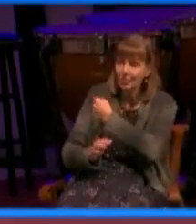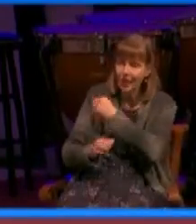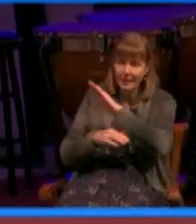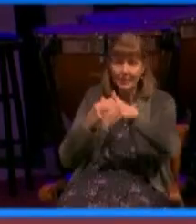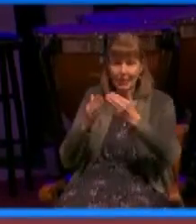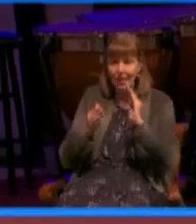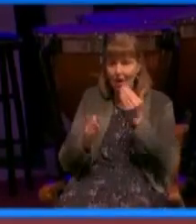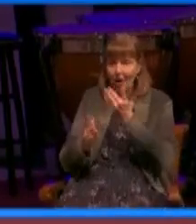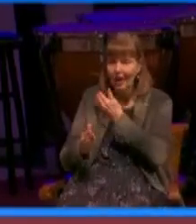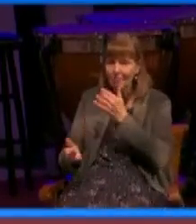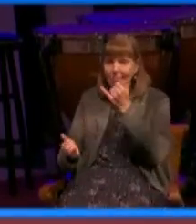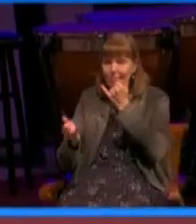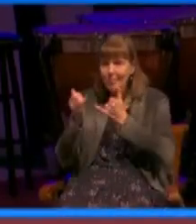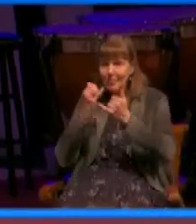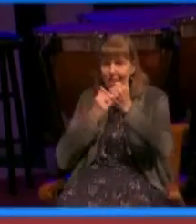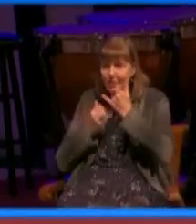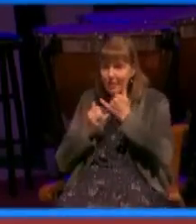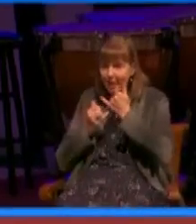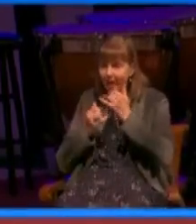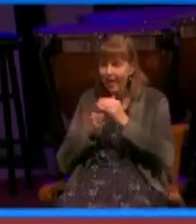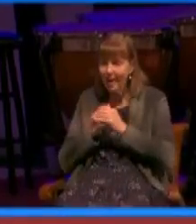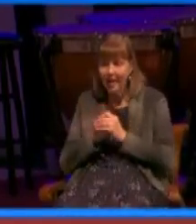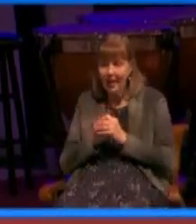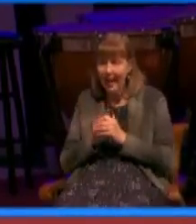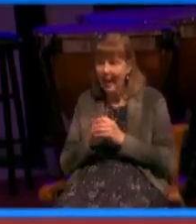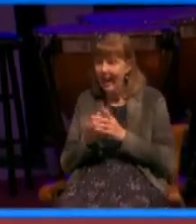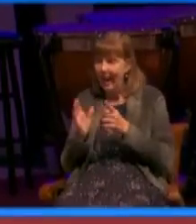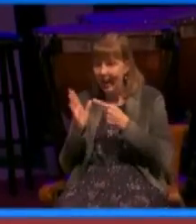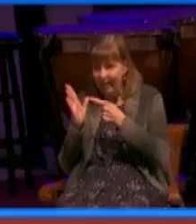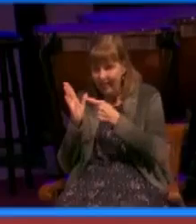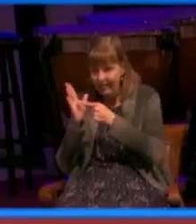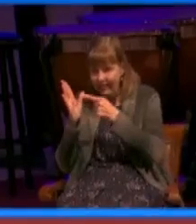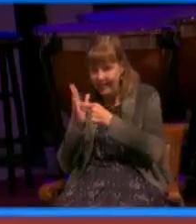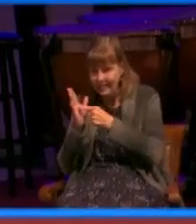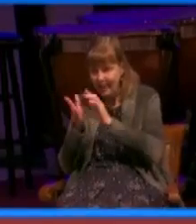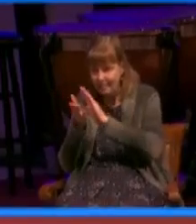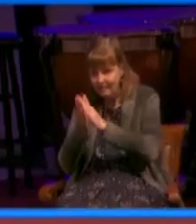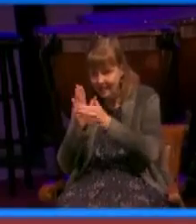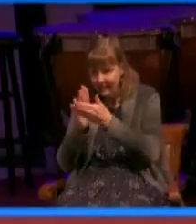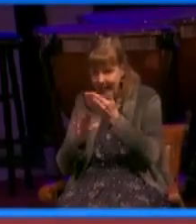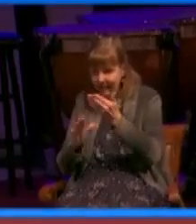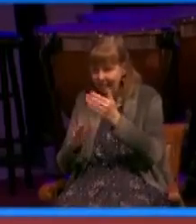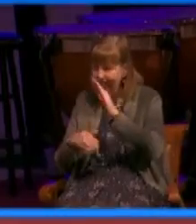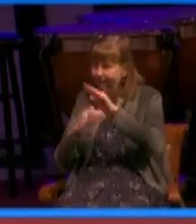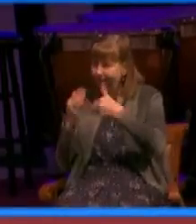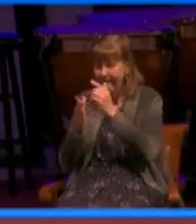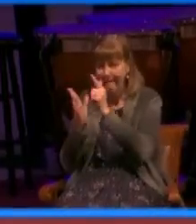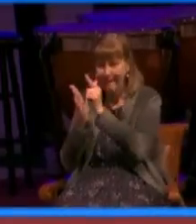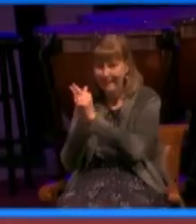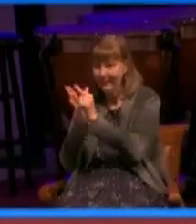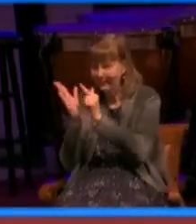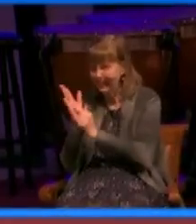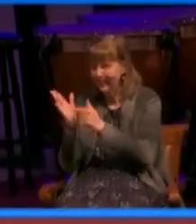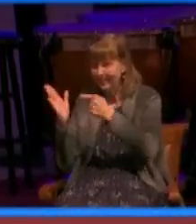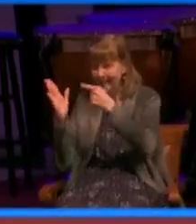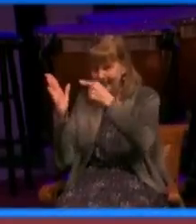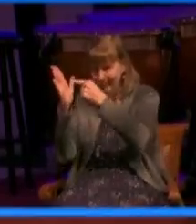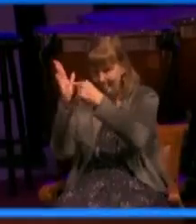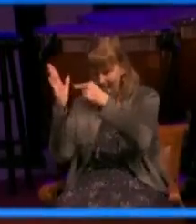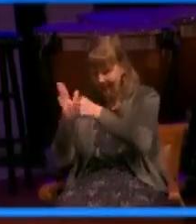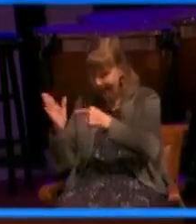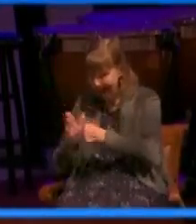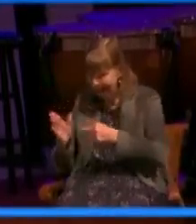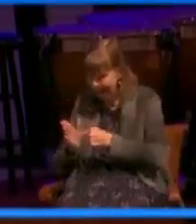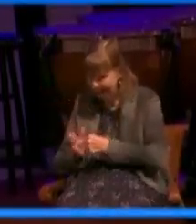with its legal demands. This he set aside, nailing it to the cross. The Apostle Paul